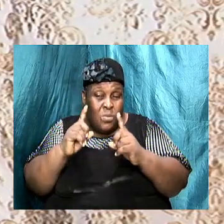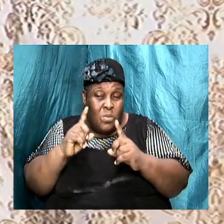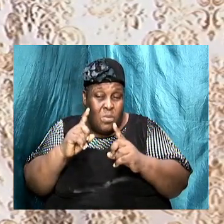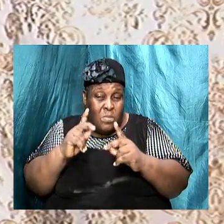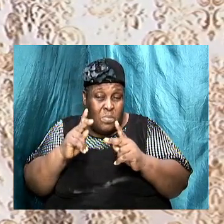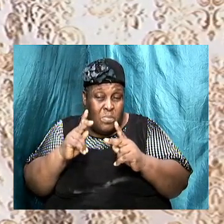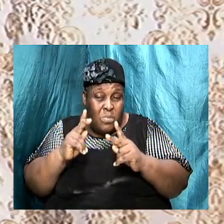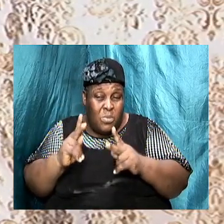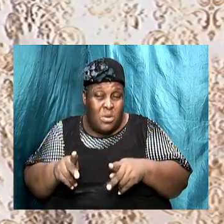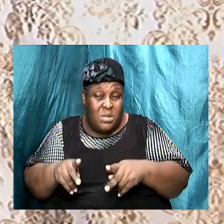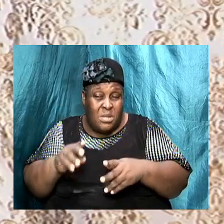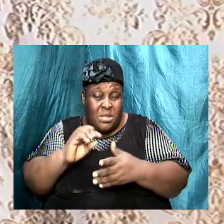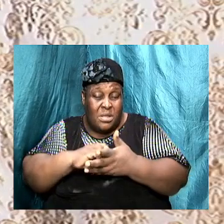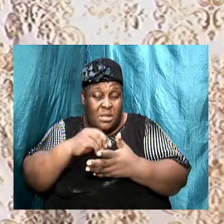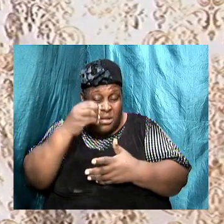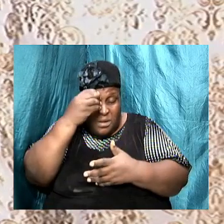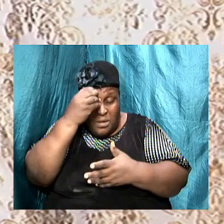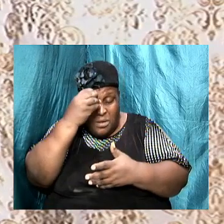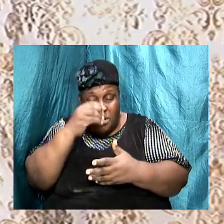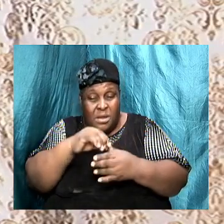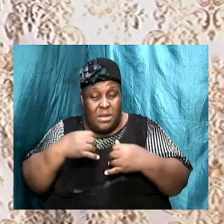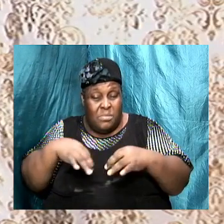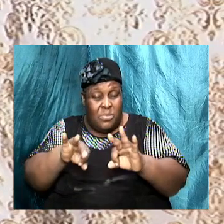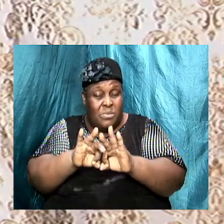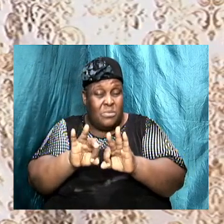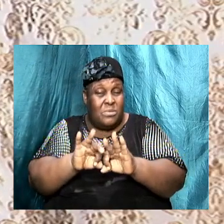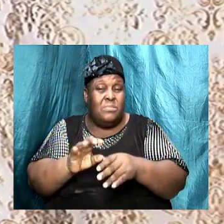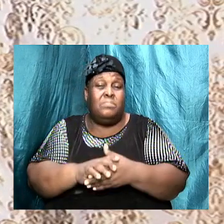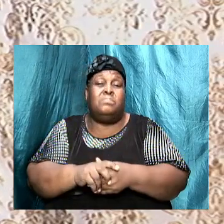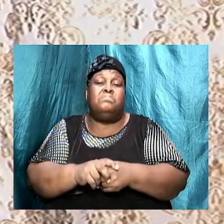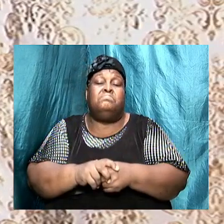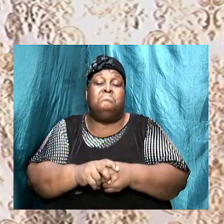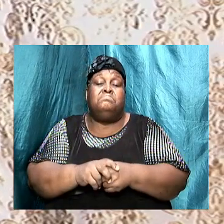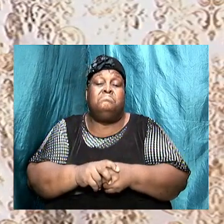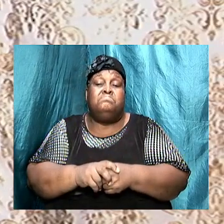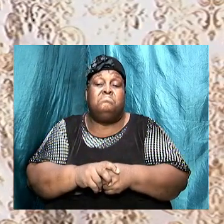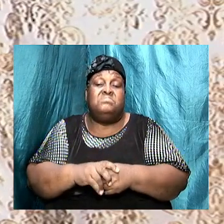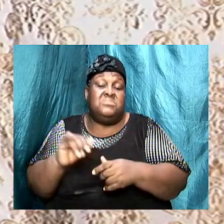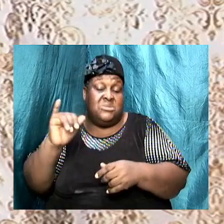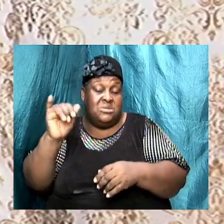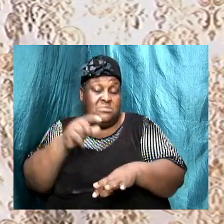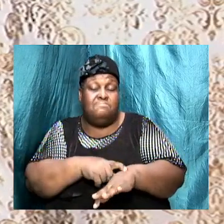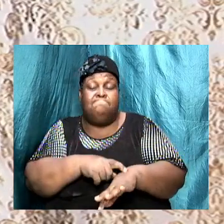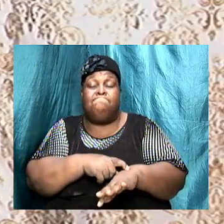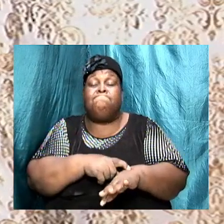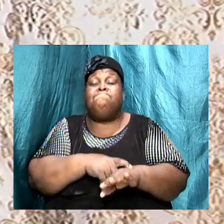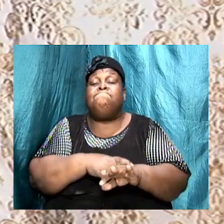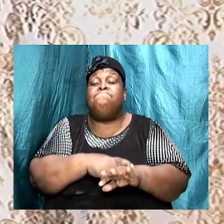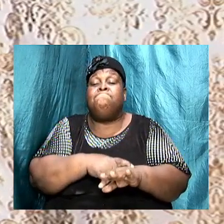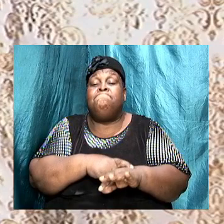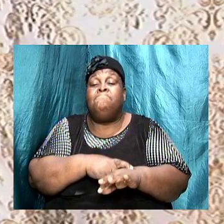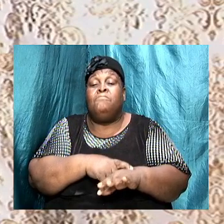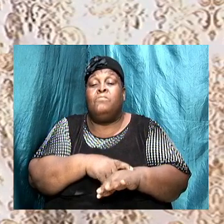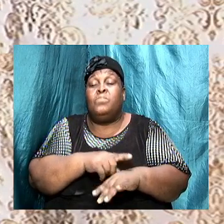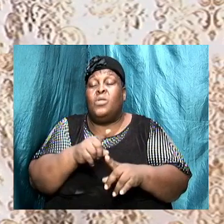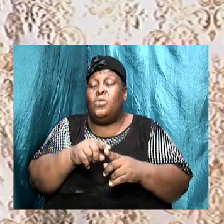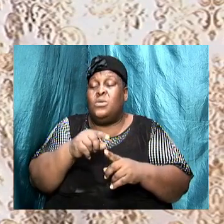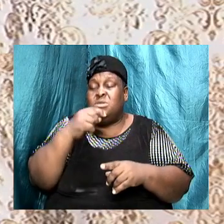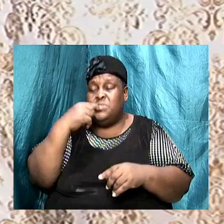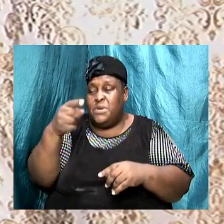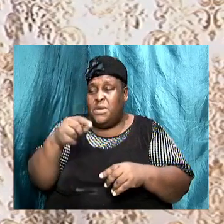learned or someone that is important, right? But at the same time, When we talk about